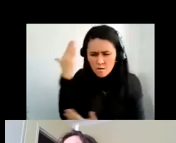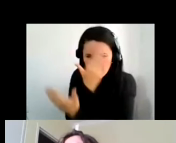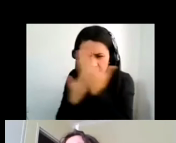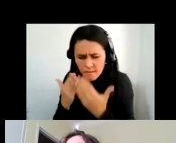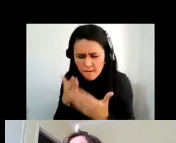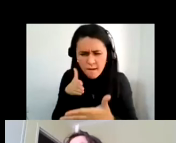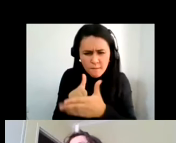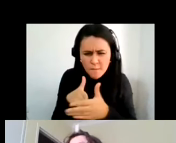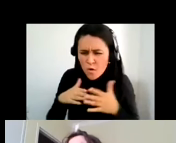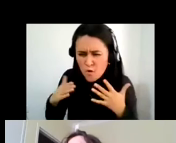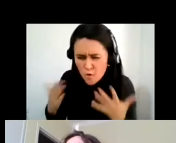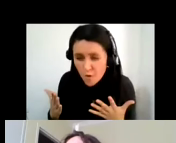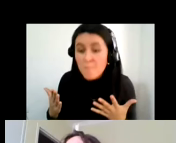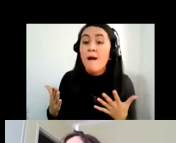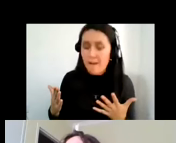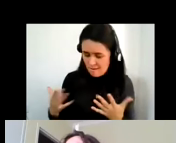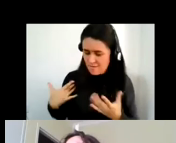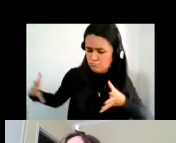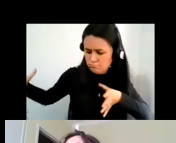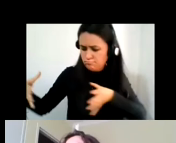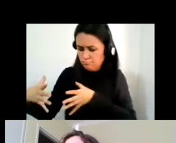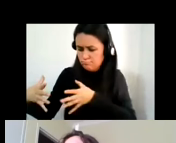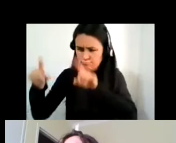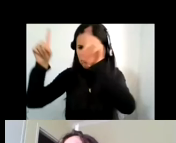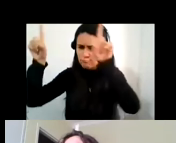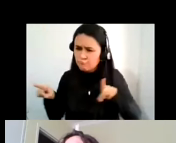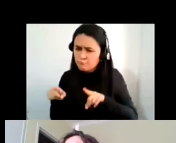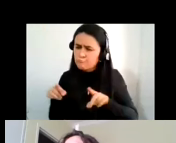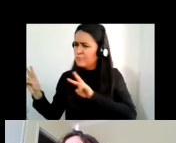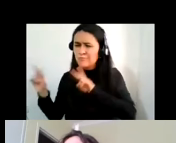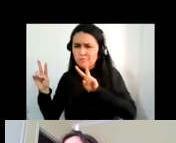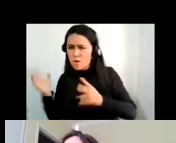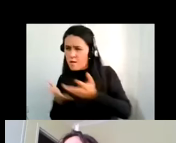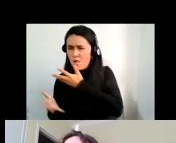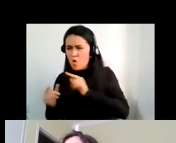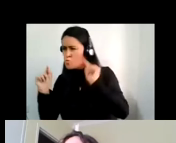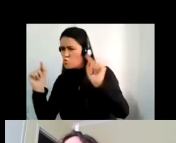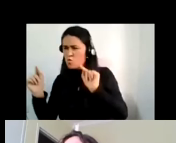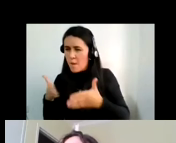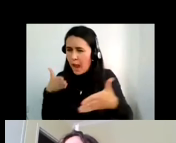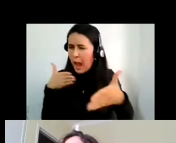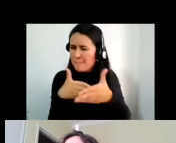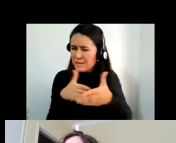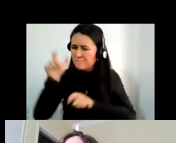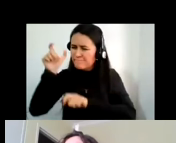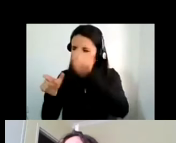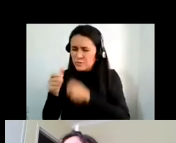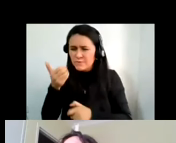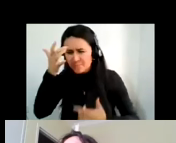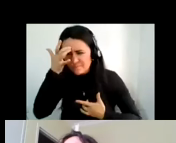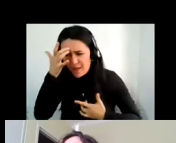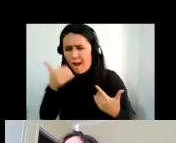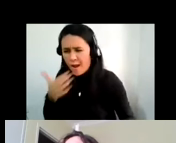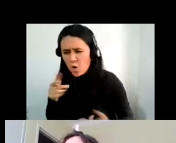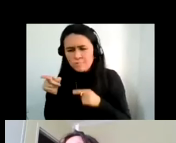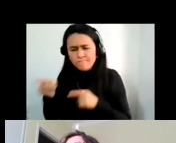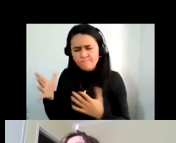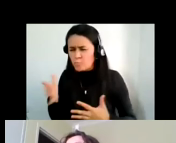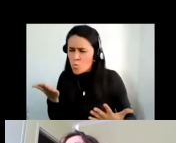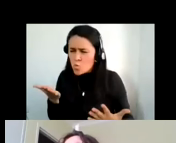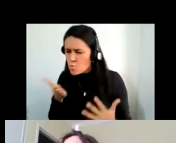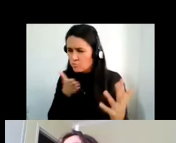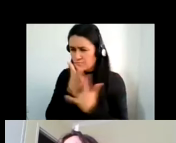mapping out barriers for a patient pathway. In particular, this you're seeing here, the patient pathway for treatment of cardiovascular